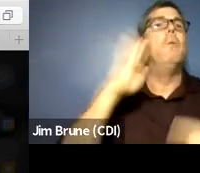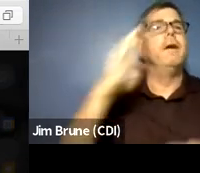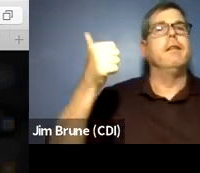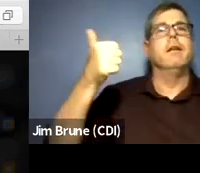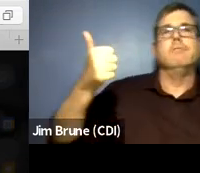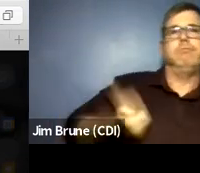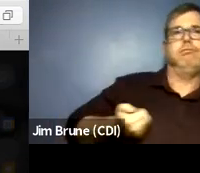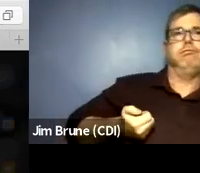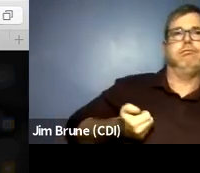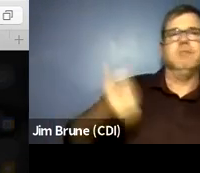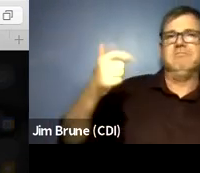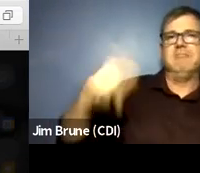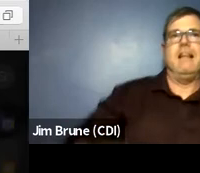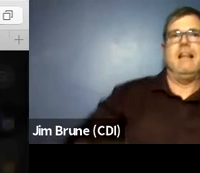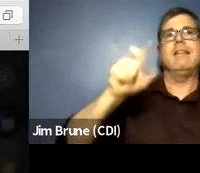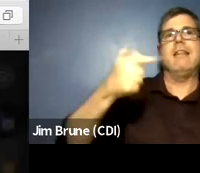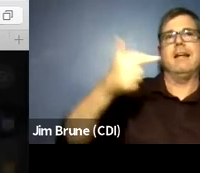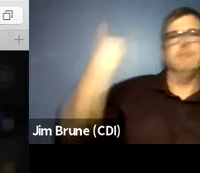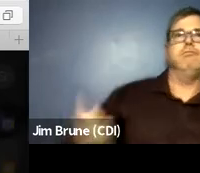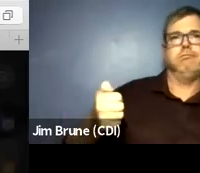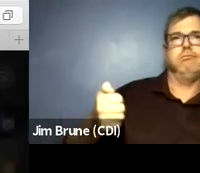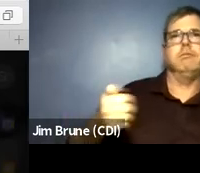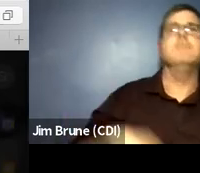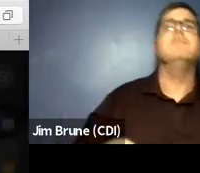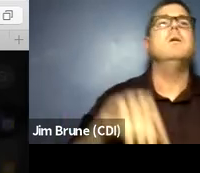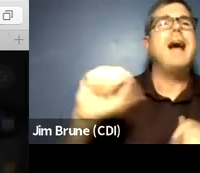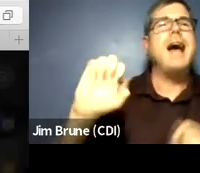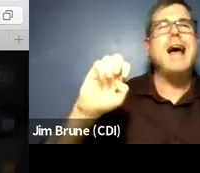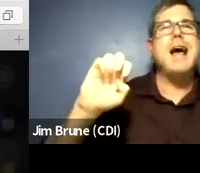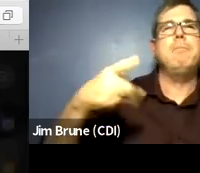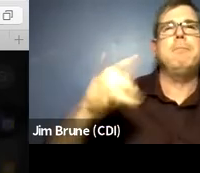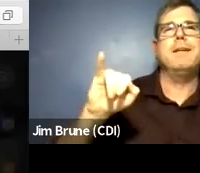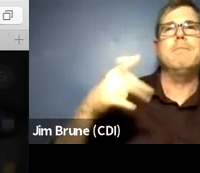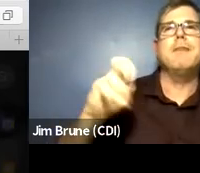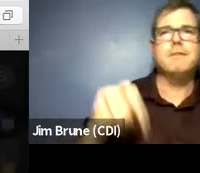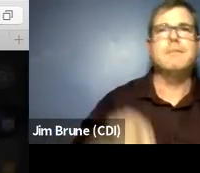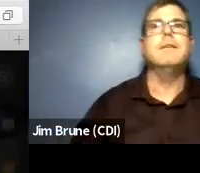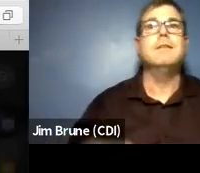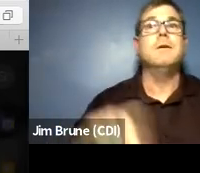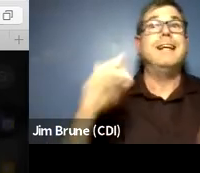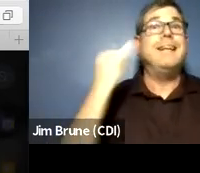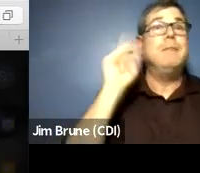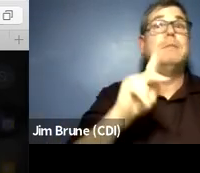And people are responding well to that treatment if they actually have an allergic reaction. But again, it's very rare.